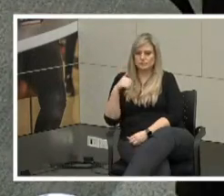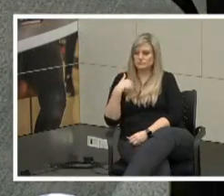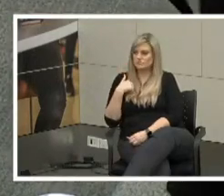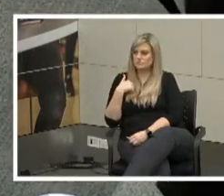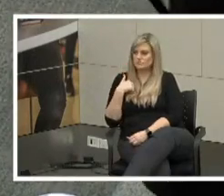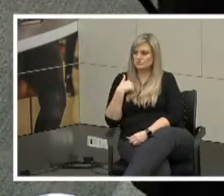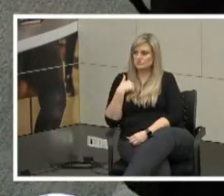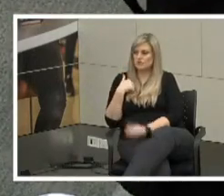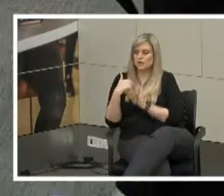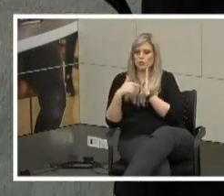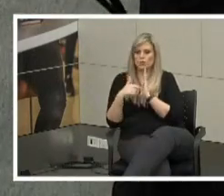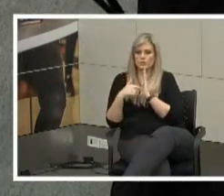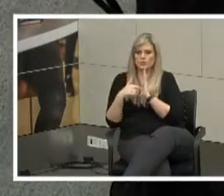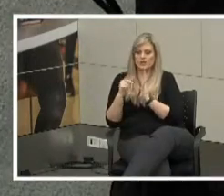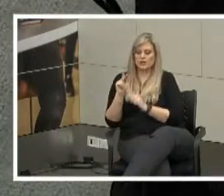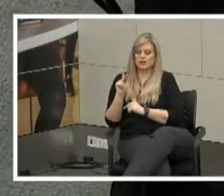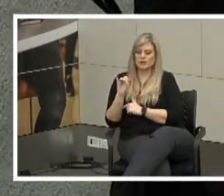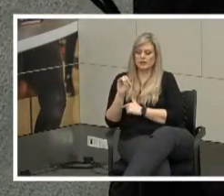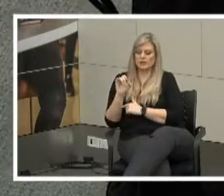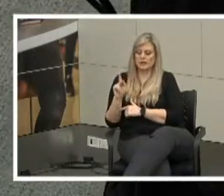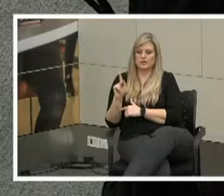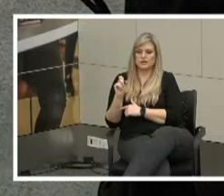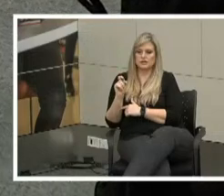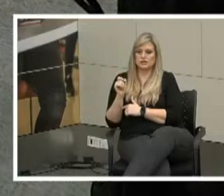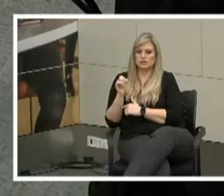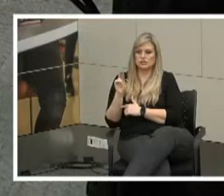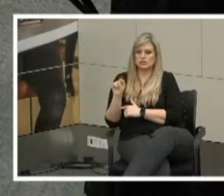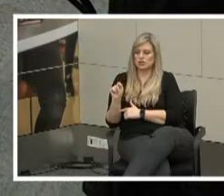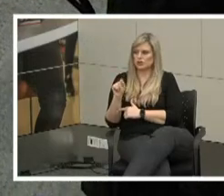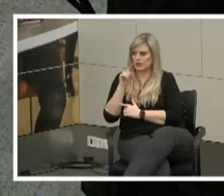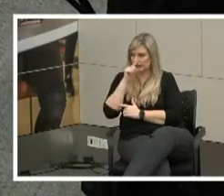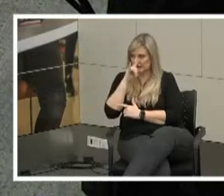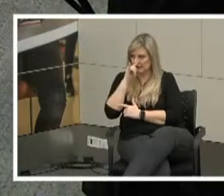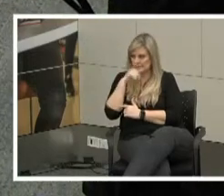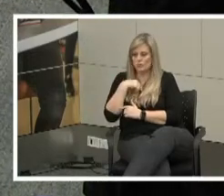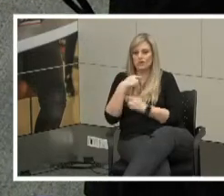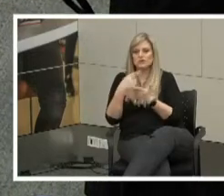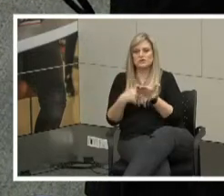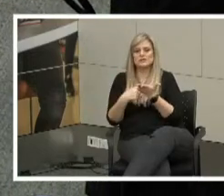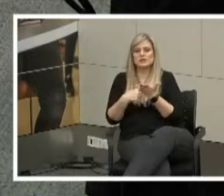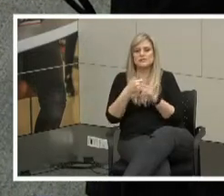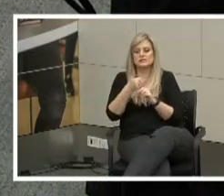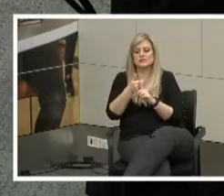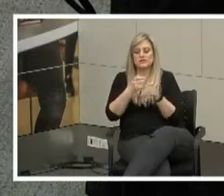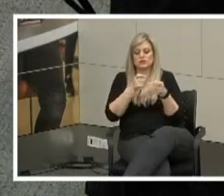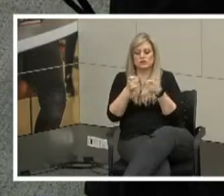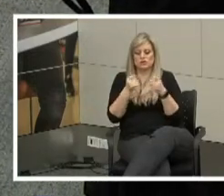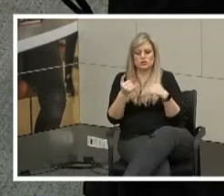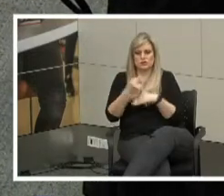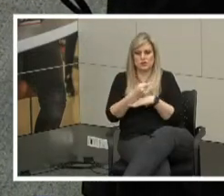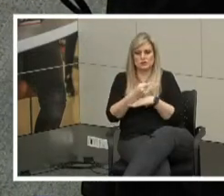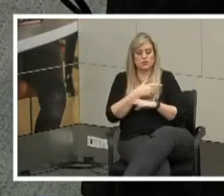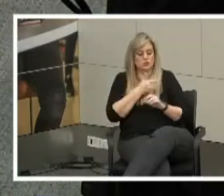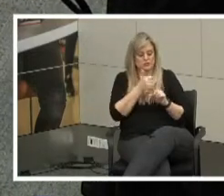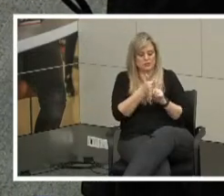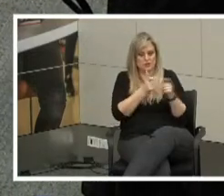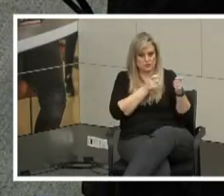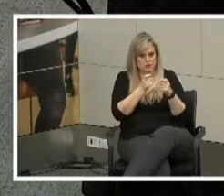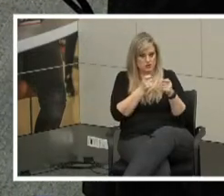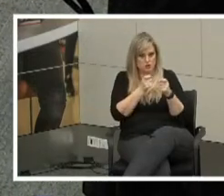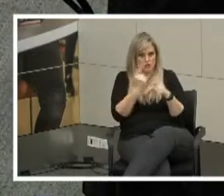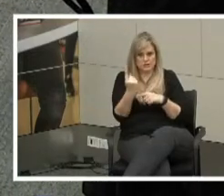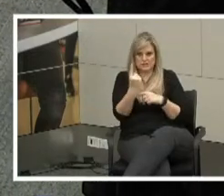afani and I am representing Kickstart kids and I want to talk about self self contr control today so um self-control is a thing that